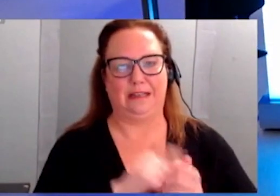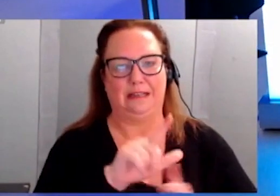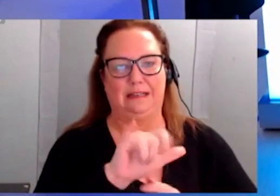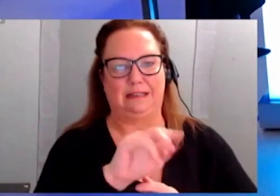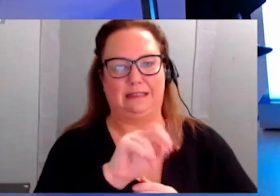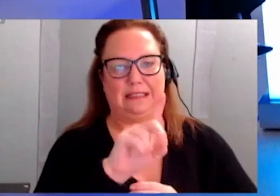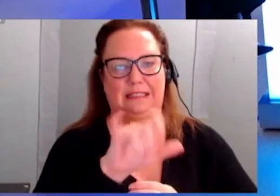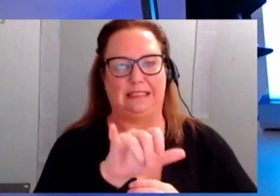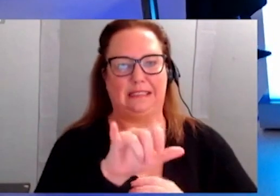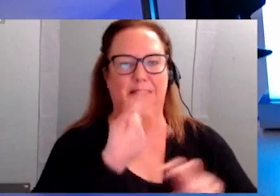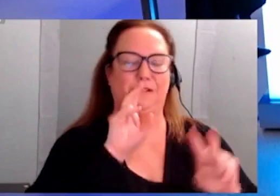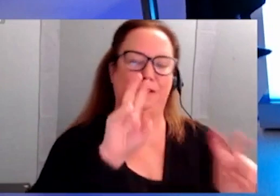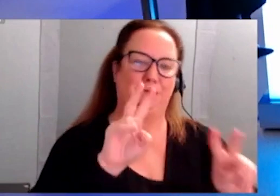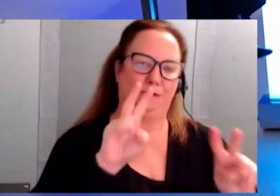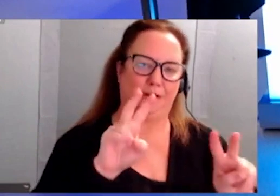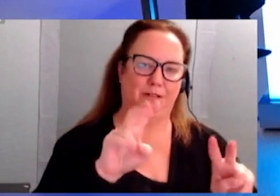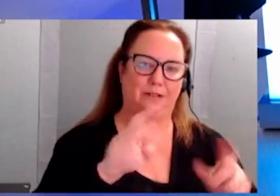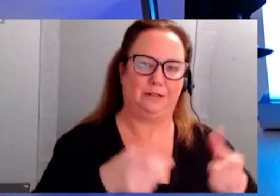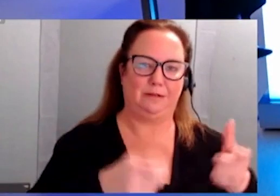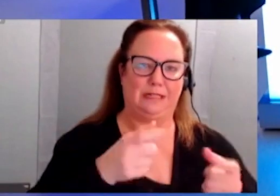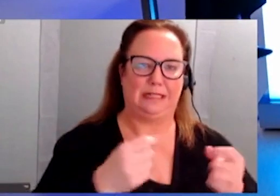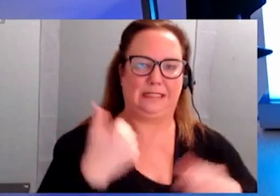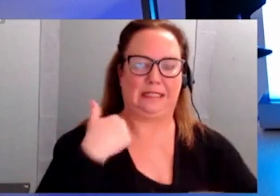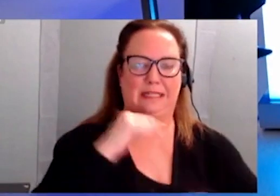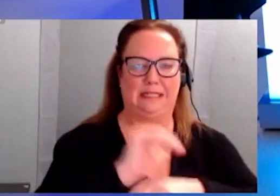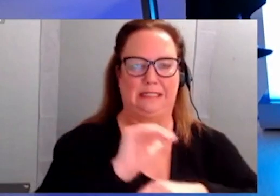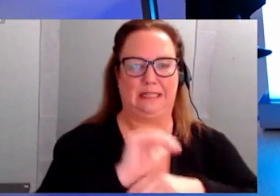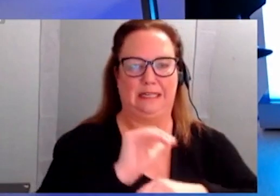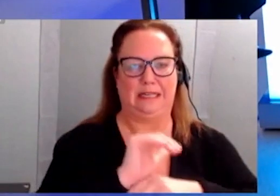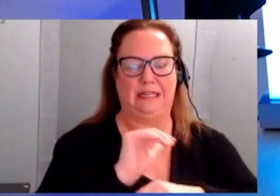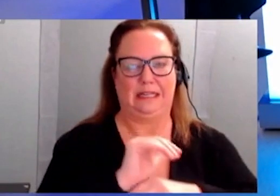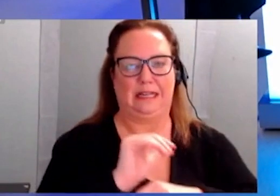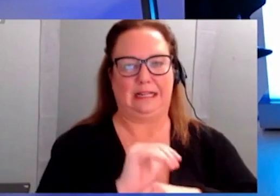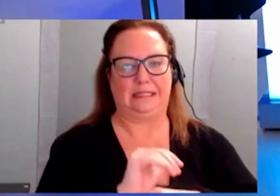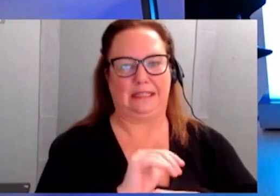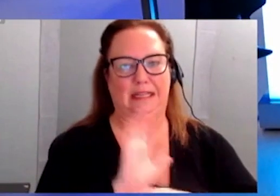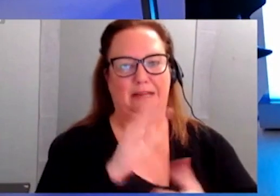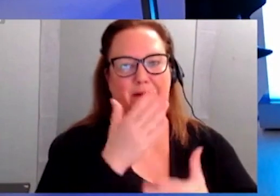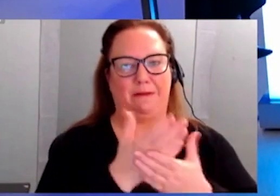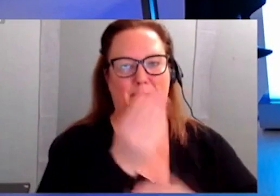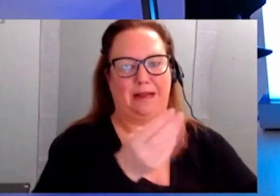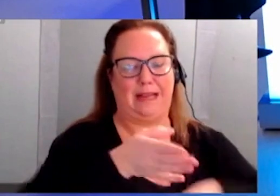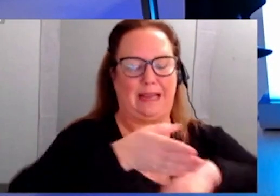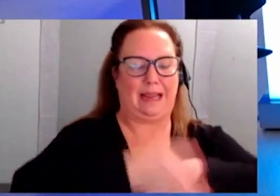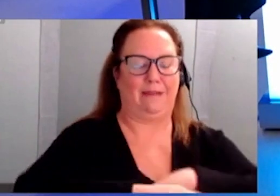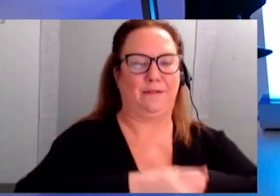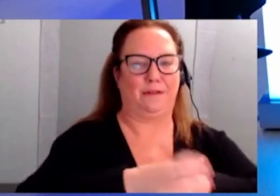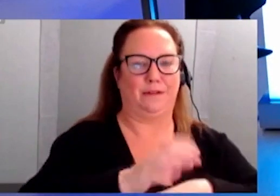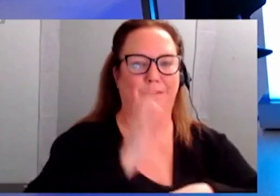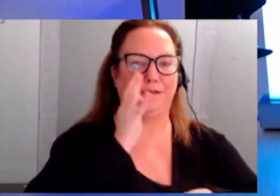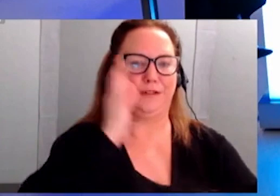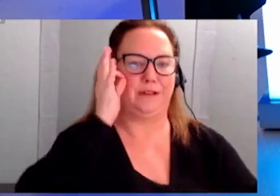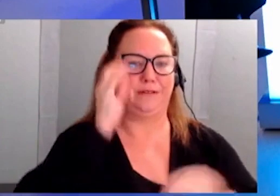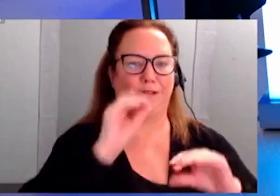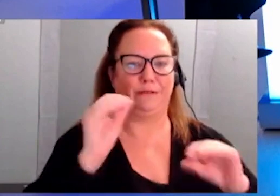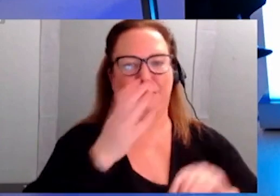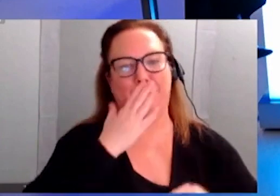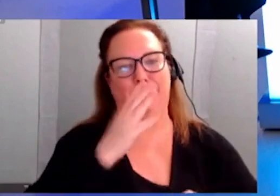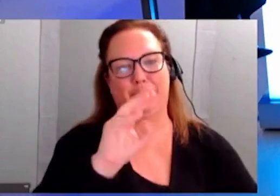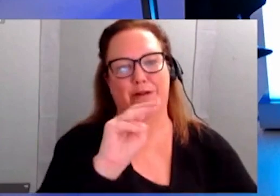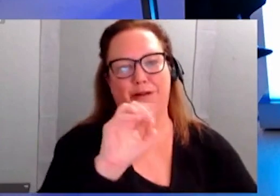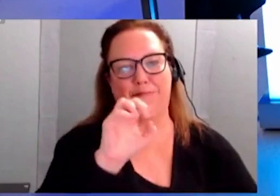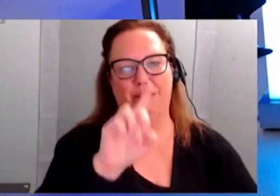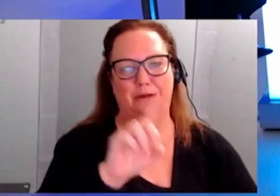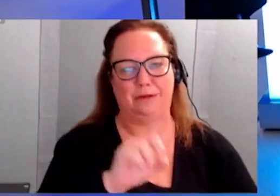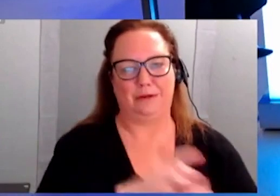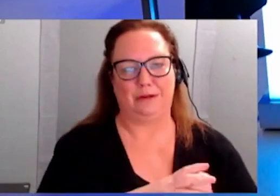I know Yes. we texted last night and you said, Yes. "Oh boy, you go. I'm coming on the show on a Monday on and right after the Monday. Chiefs lose." Nobody's going to be in a good mood. On top No. of that, it's a Monday. It But